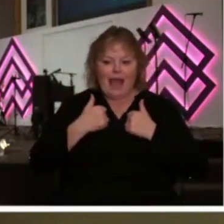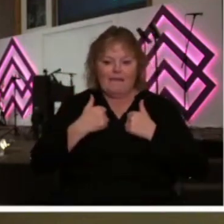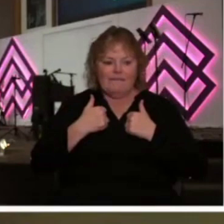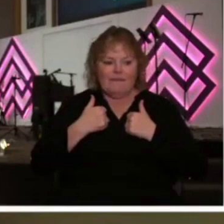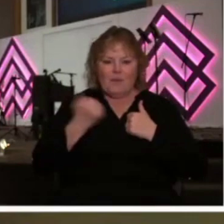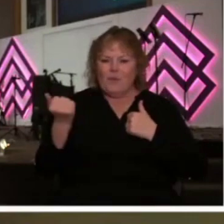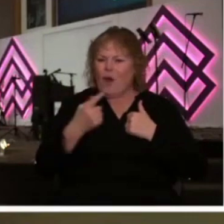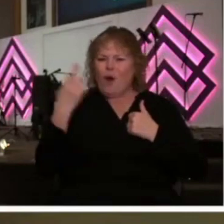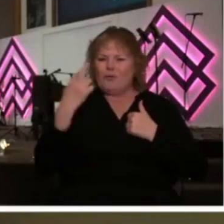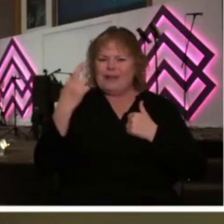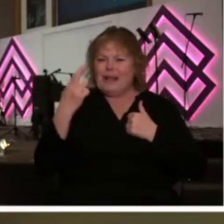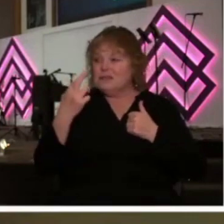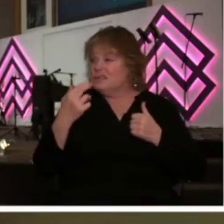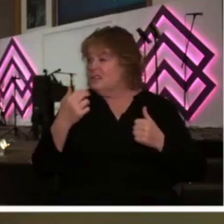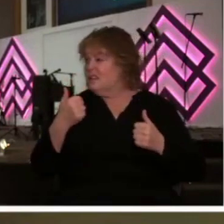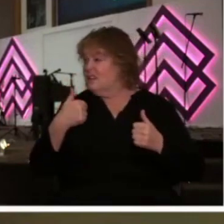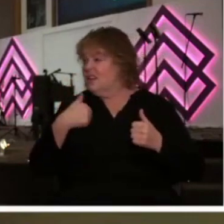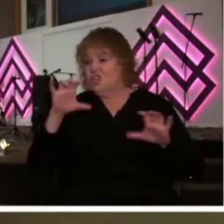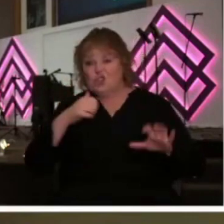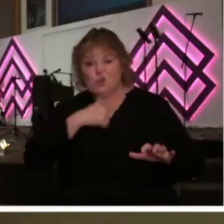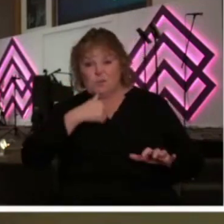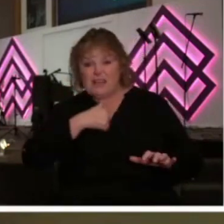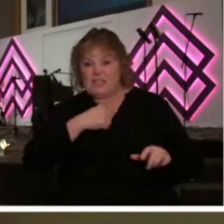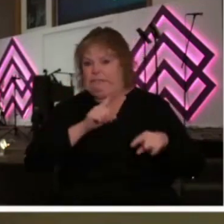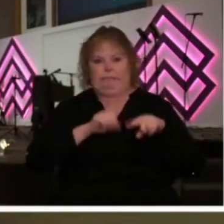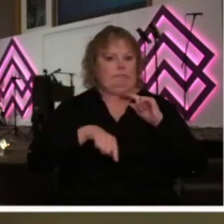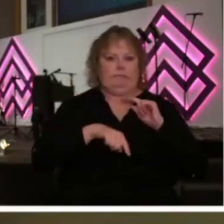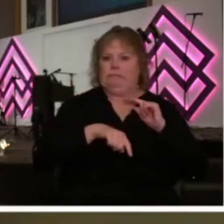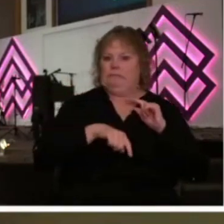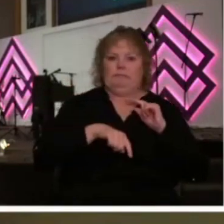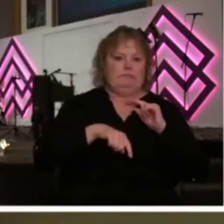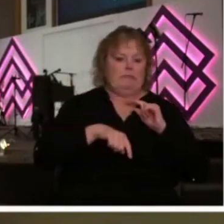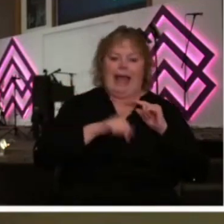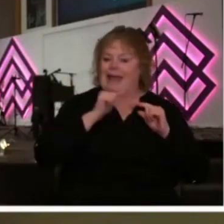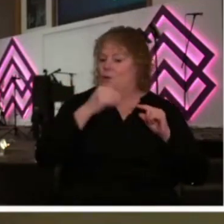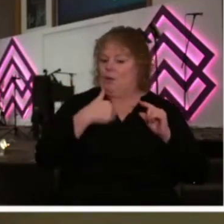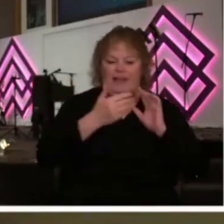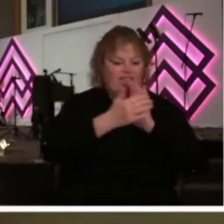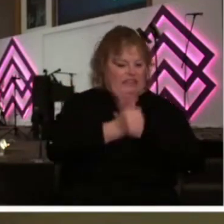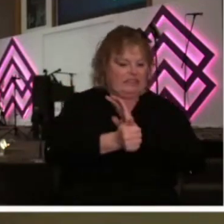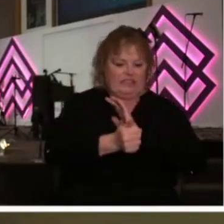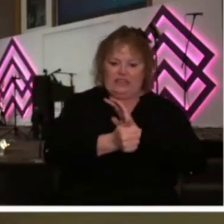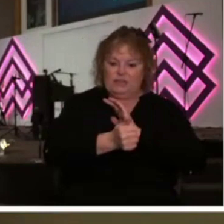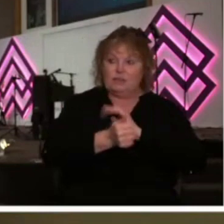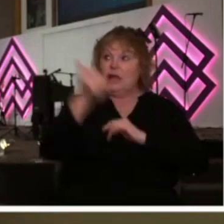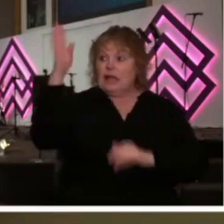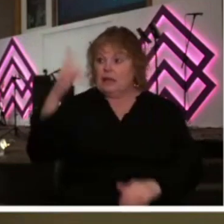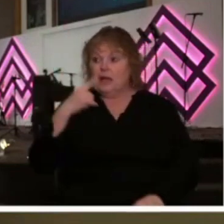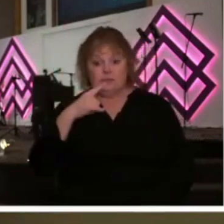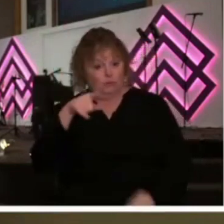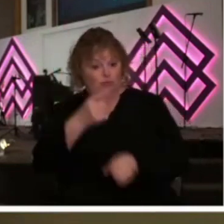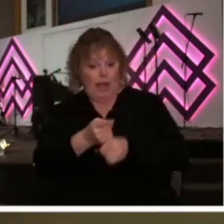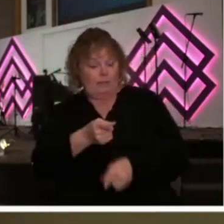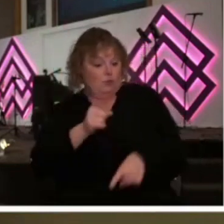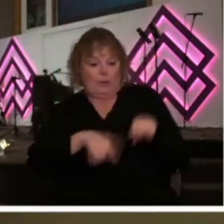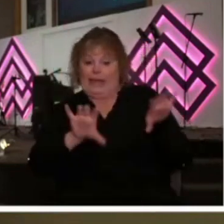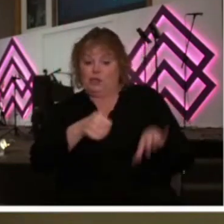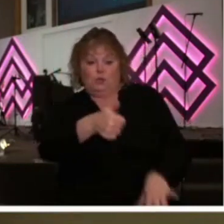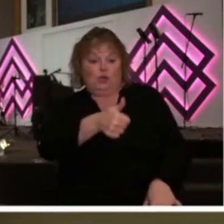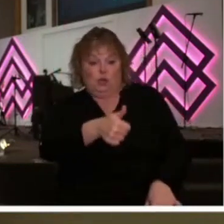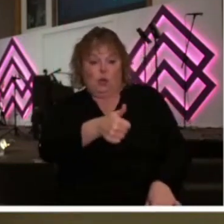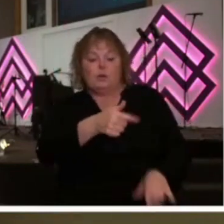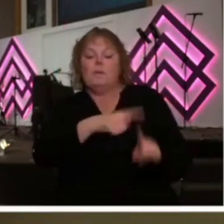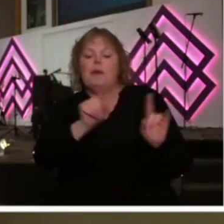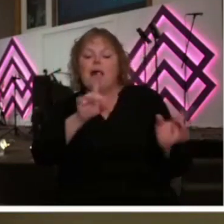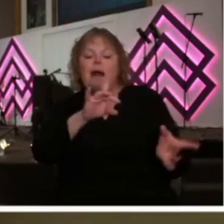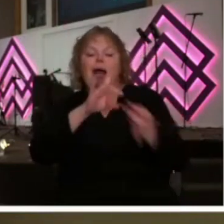do this on my own. I don't have what it takes. And the God of heaven says, you're absolutely right, which is why you attach yourself